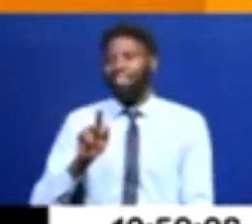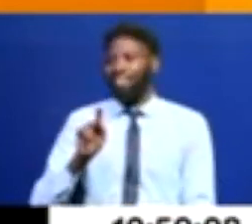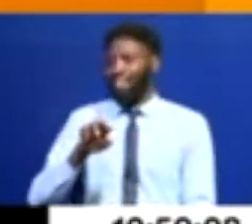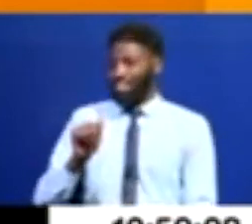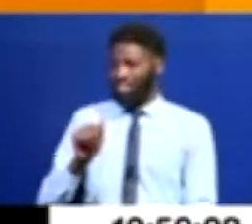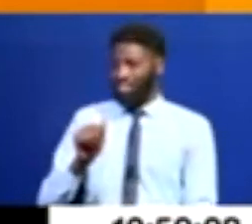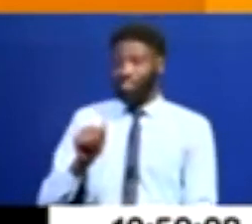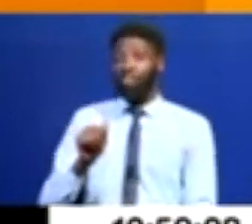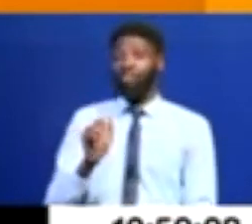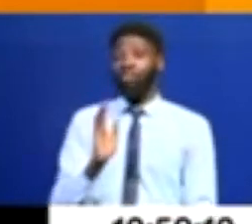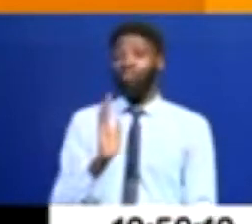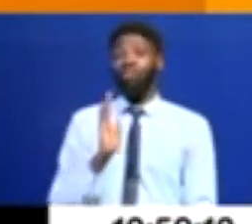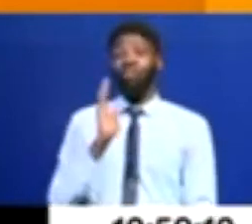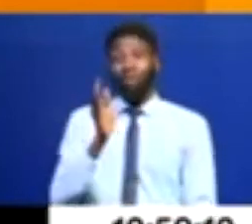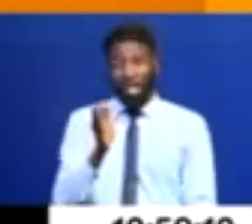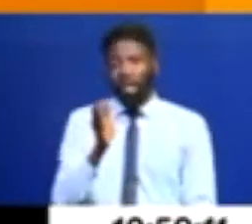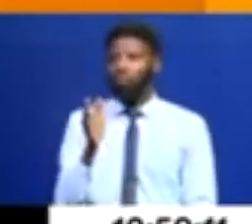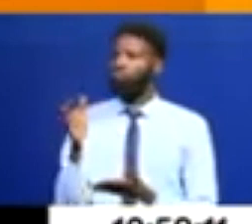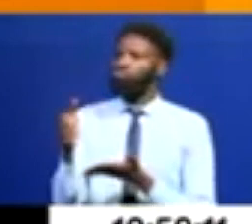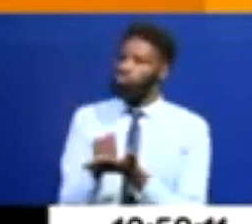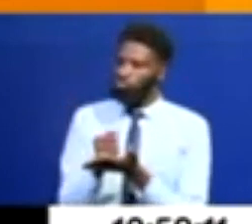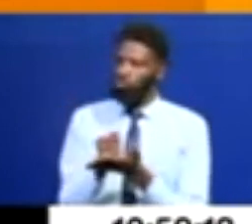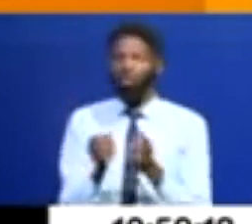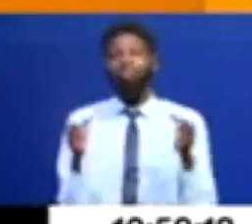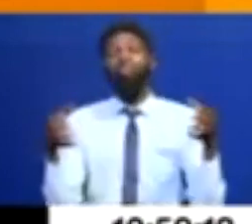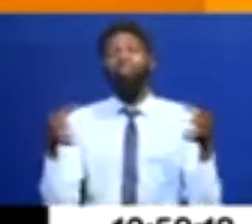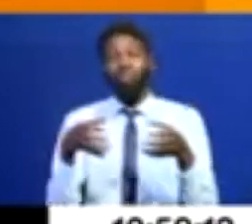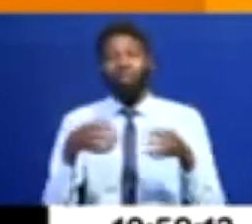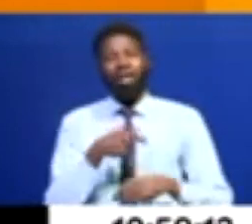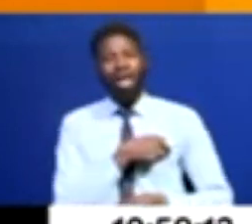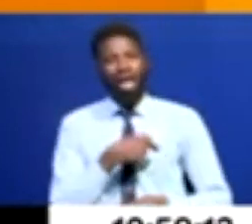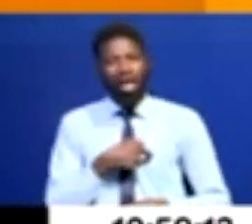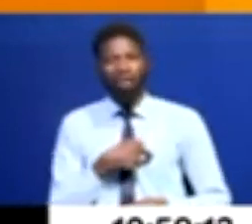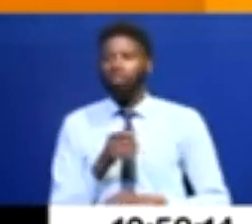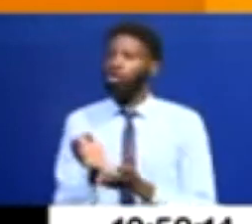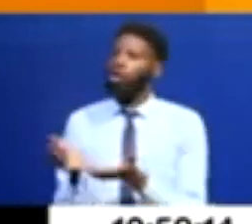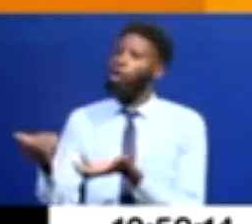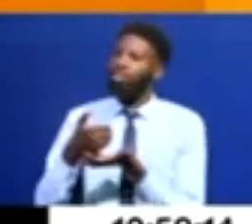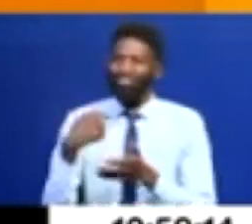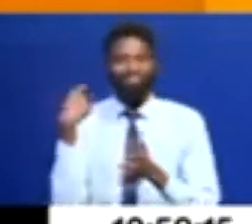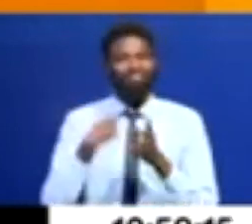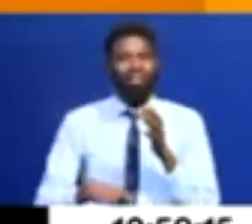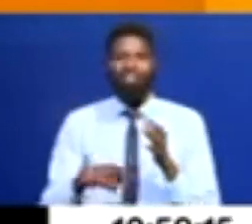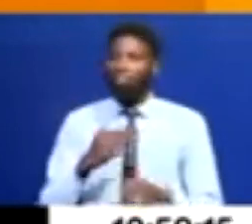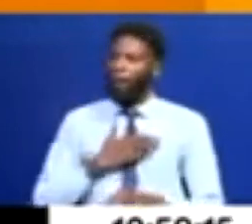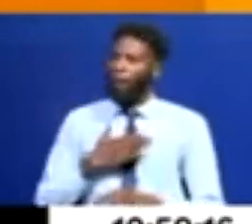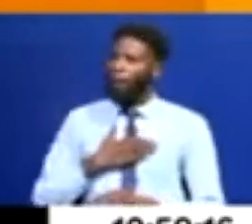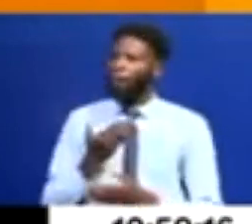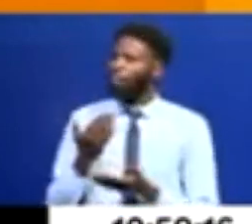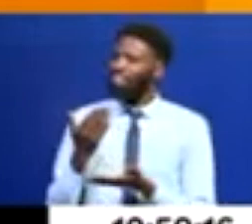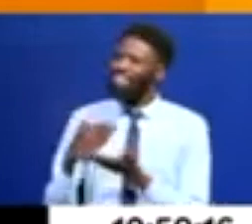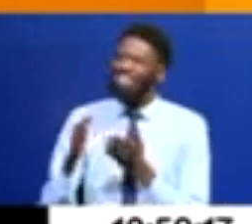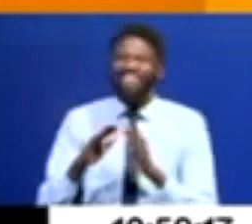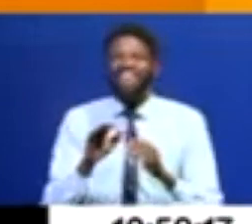going to appoint agents to be collecting taxes on my rental, or how is